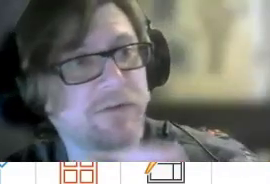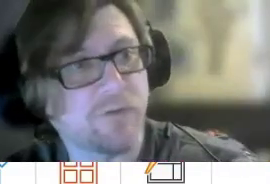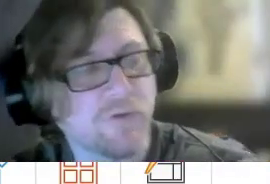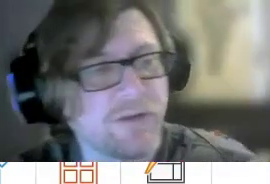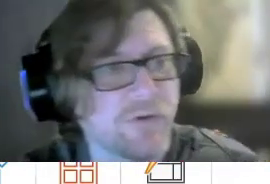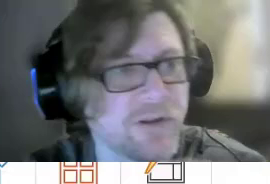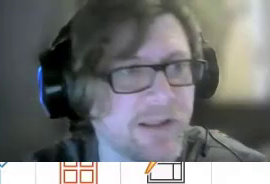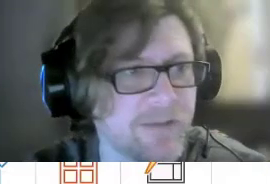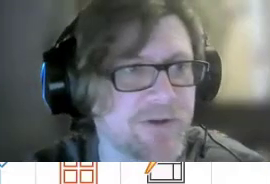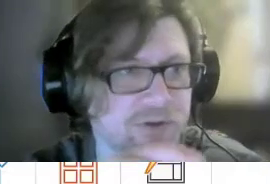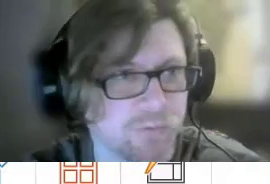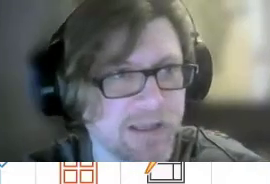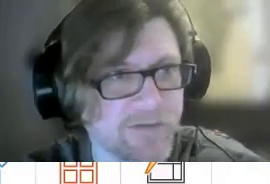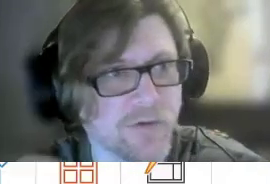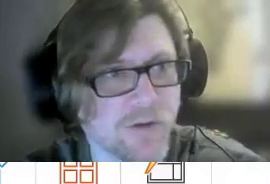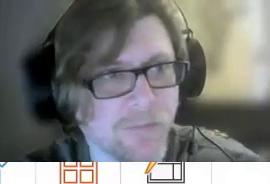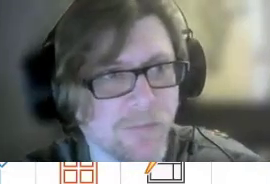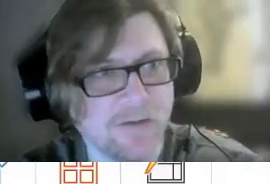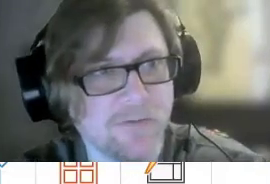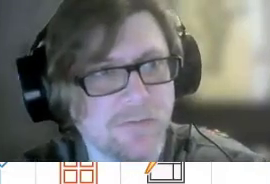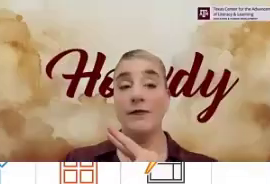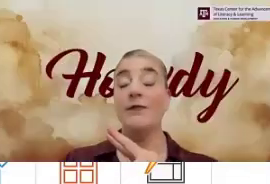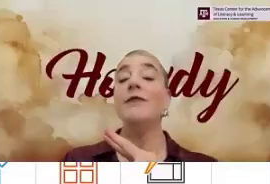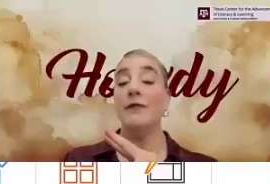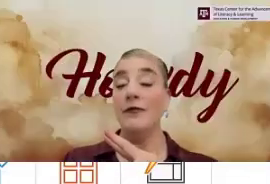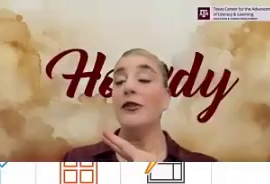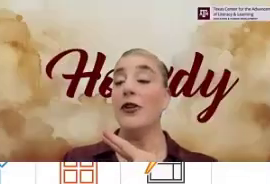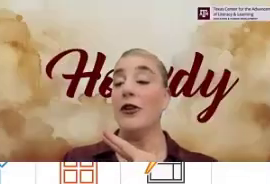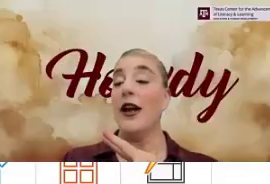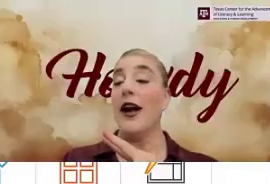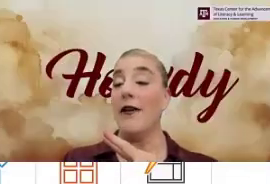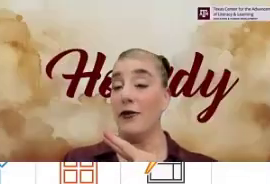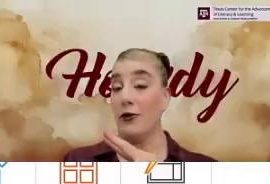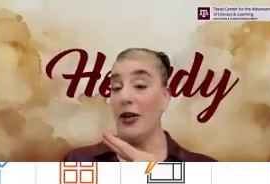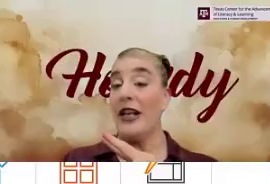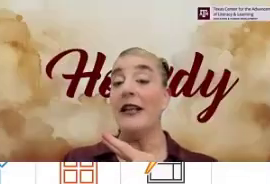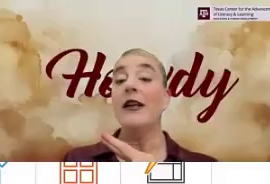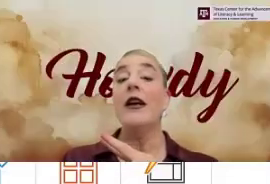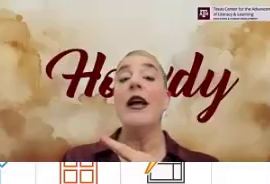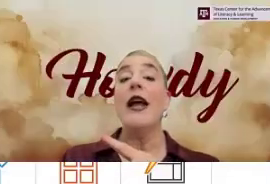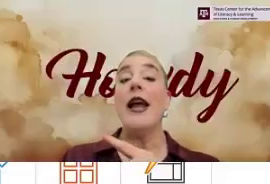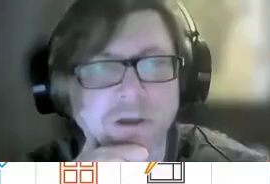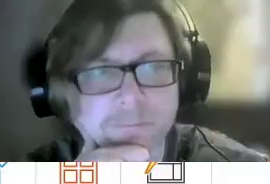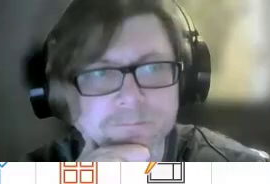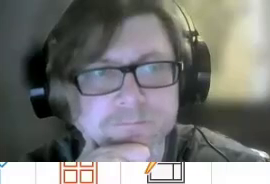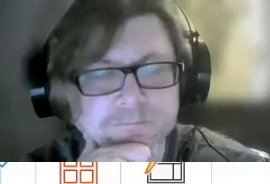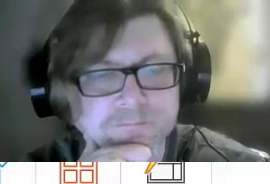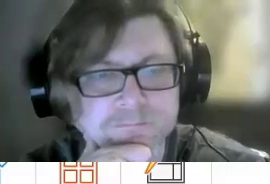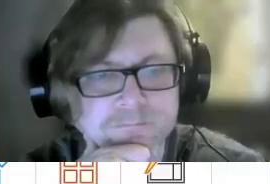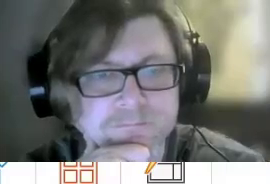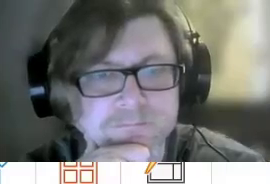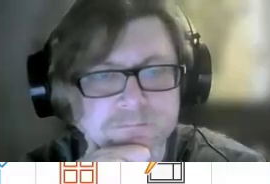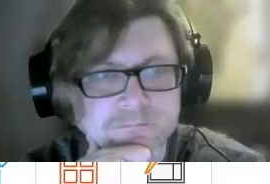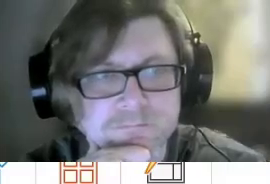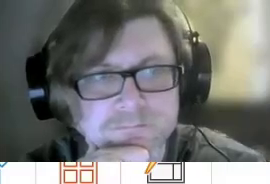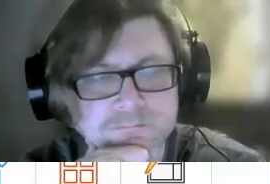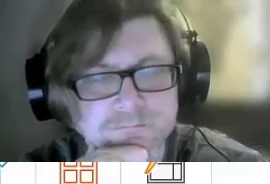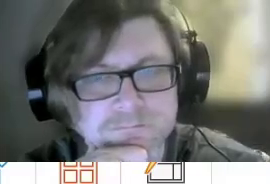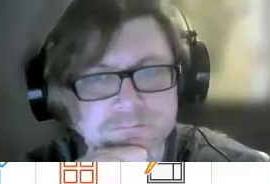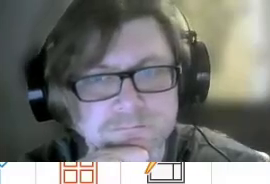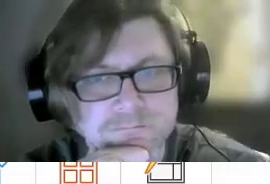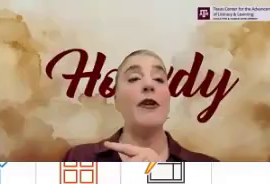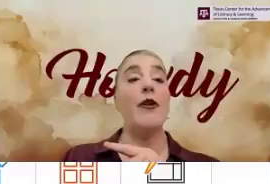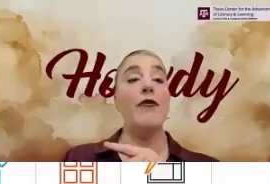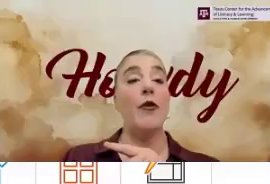So inserting the image through the insert command. So you're going to have 3. Okay. And let